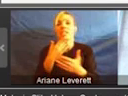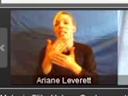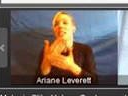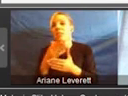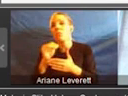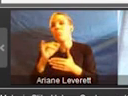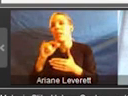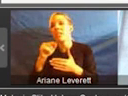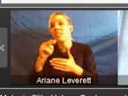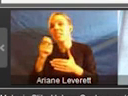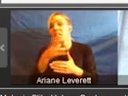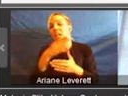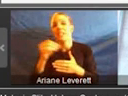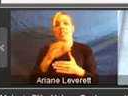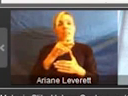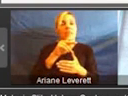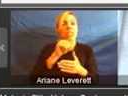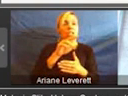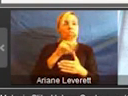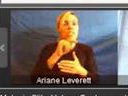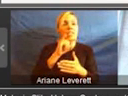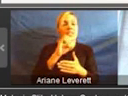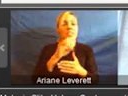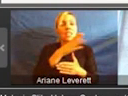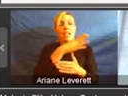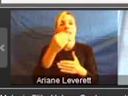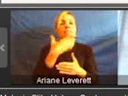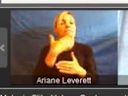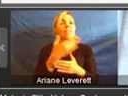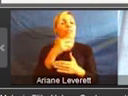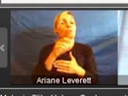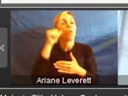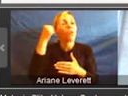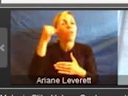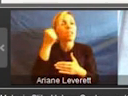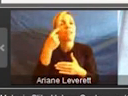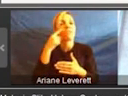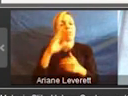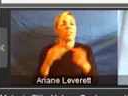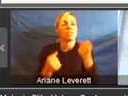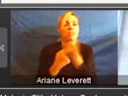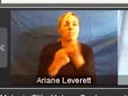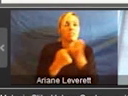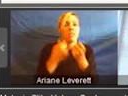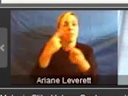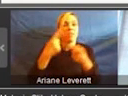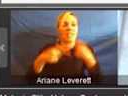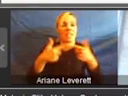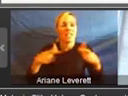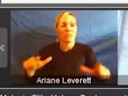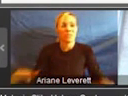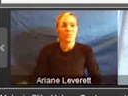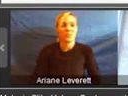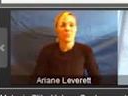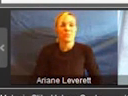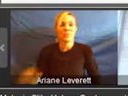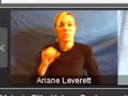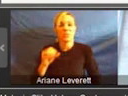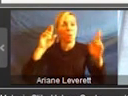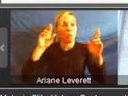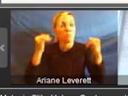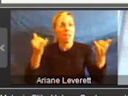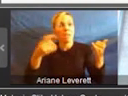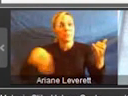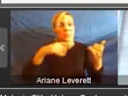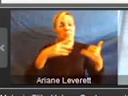thanks again to Ariane Lavaret for your support for your sign language interpretation. It was very great. So I hope you enjoy the movie now.